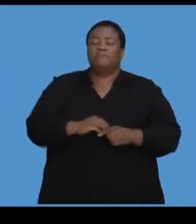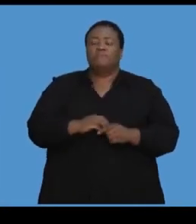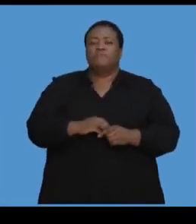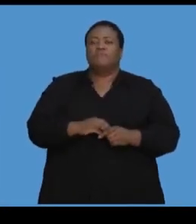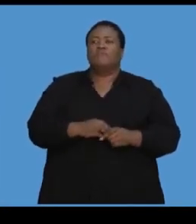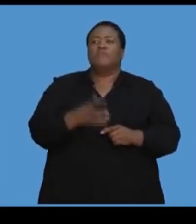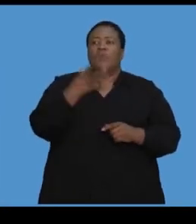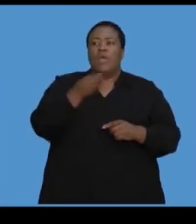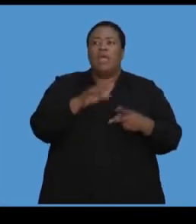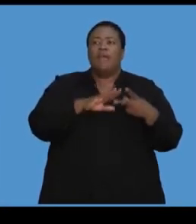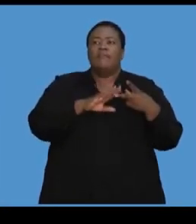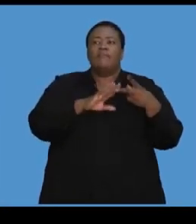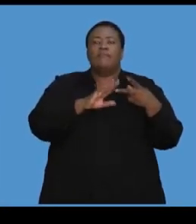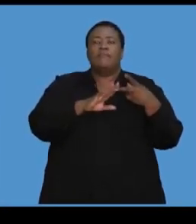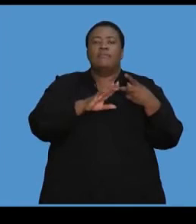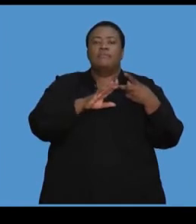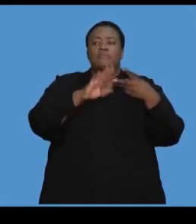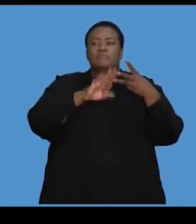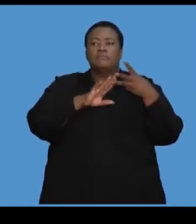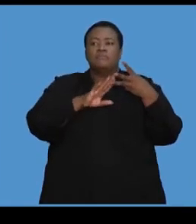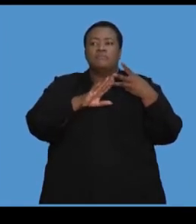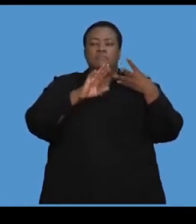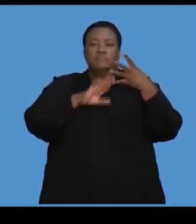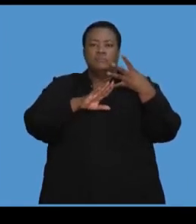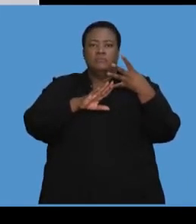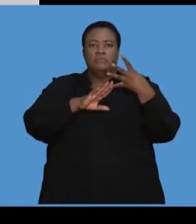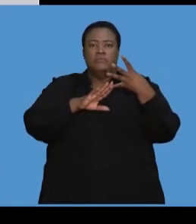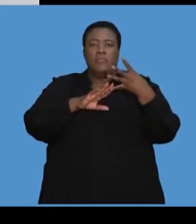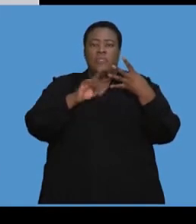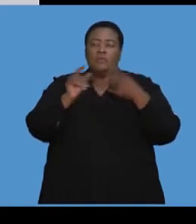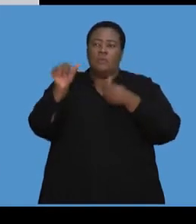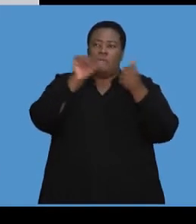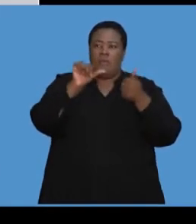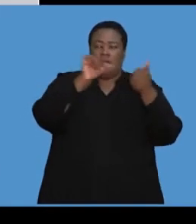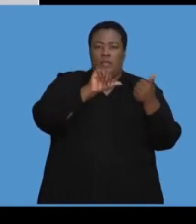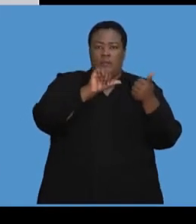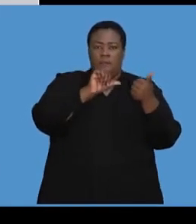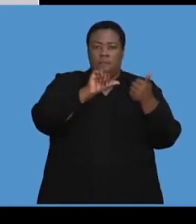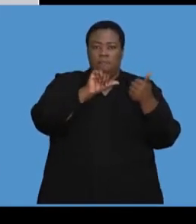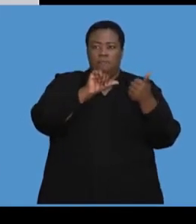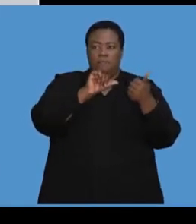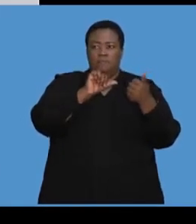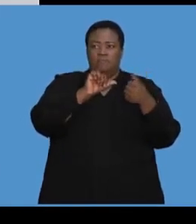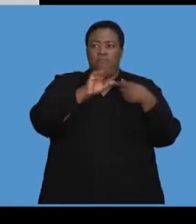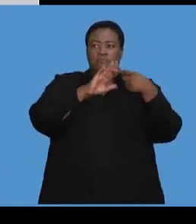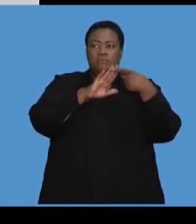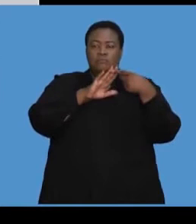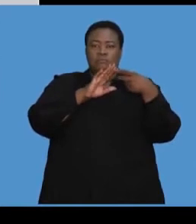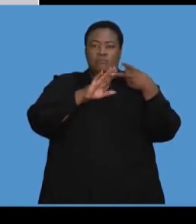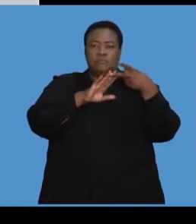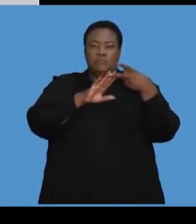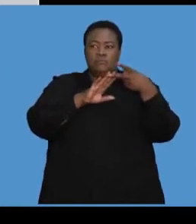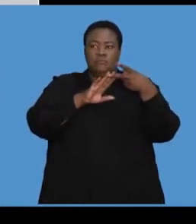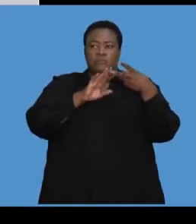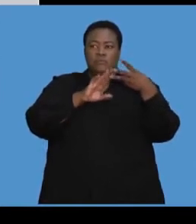have demerit goods, we have got open market, we have got depreciation. Let's go back. We have got deregulation,